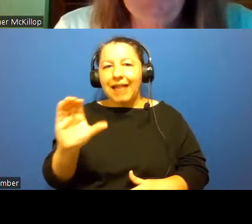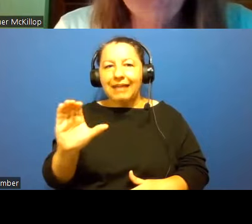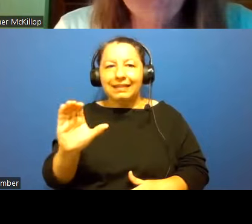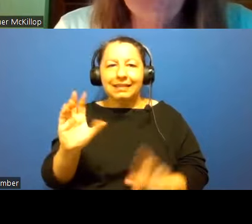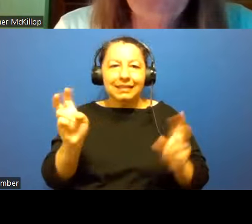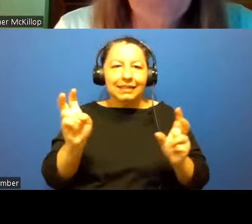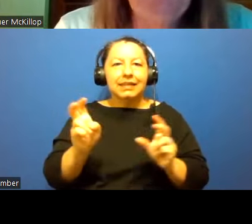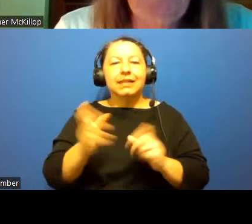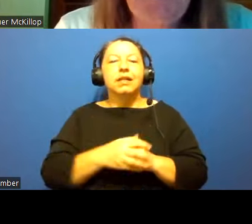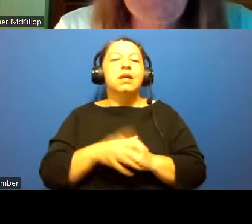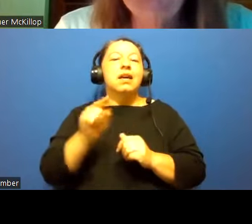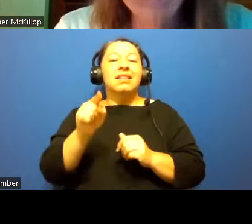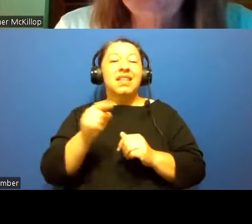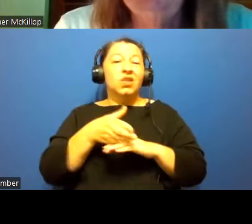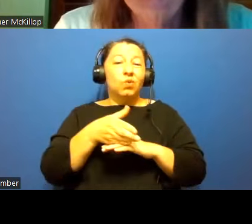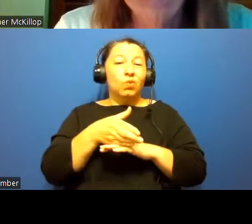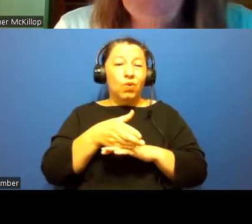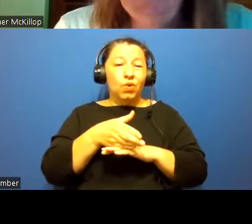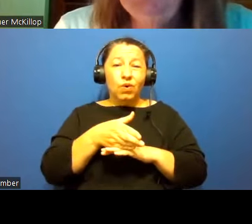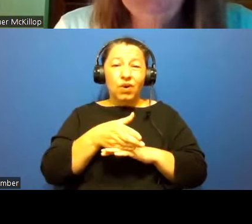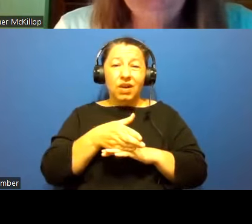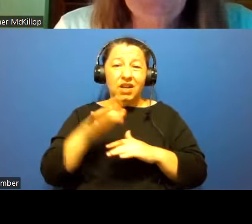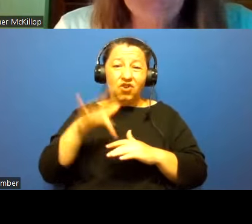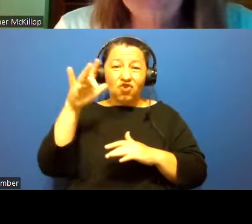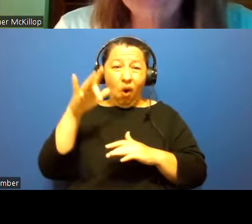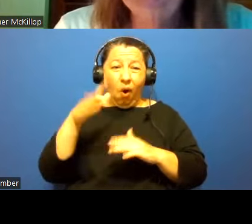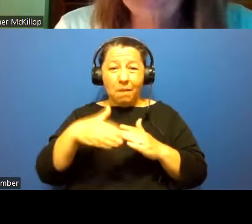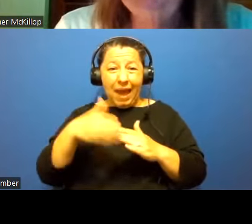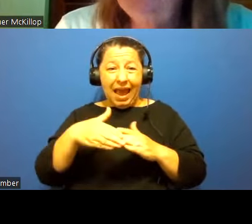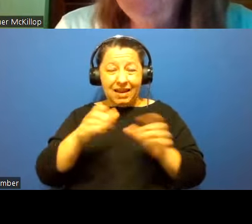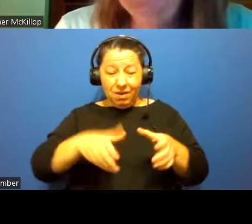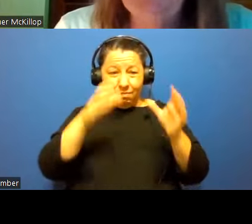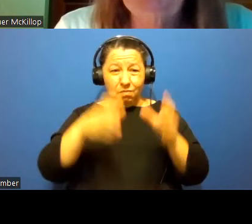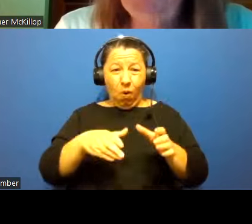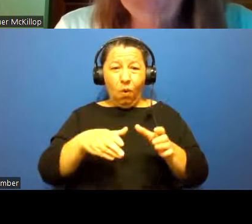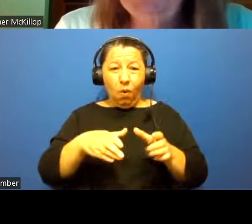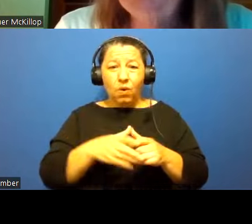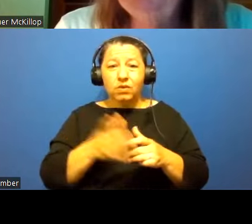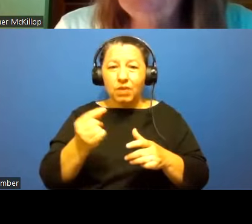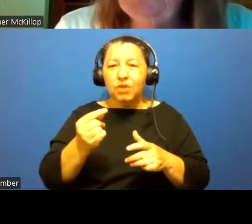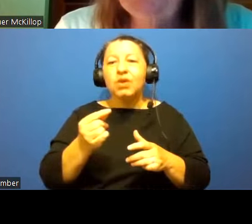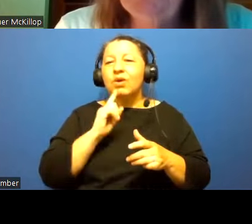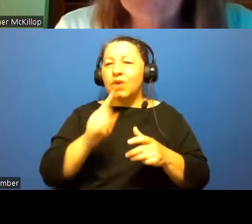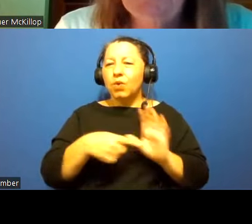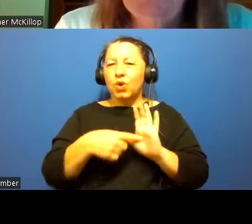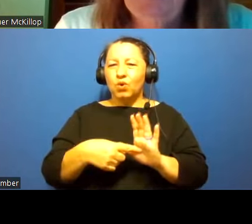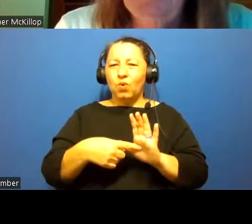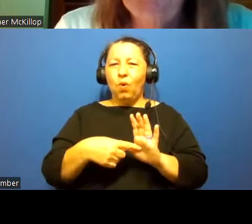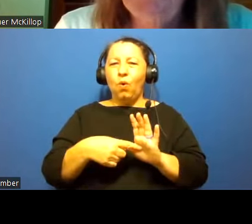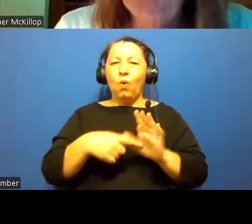wooden posts with their sharpened ends define the outlines of buildings, Polinthas